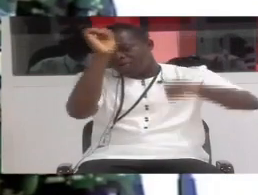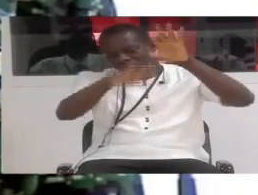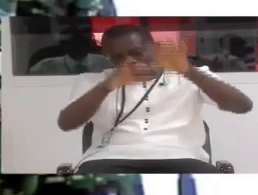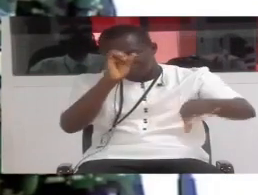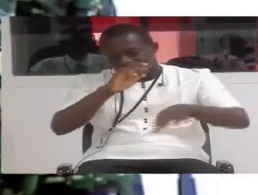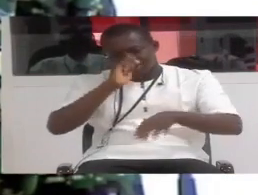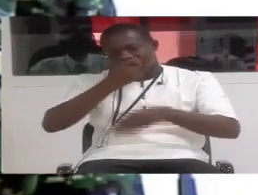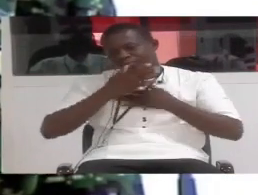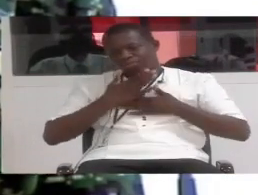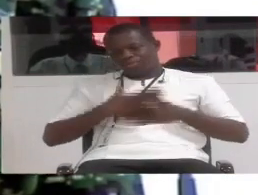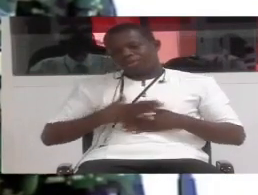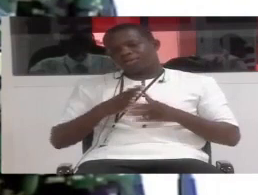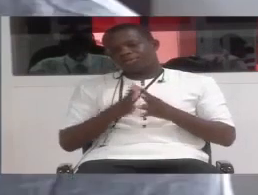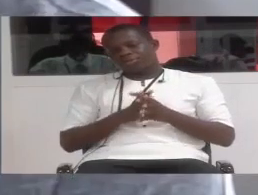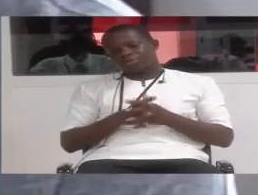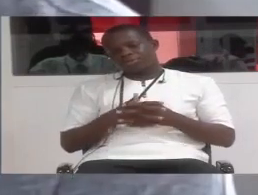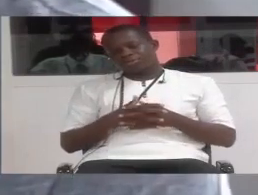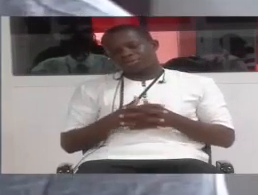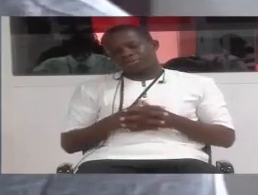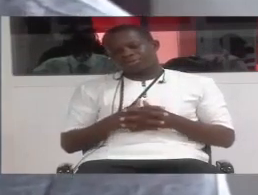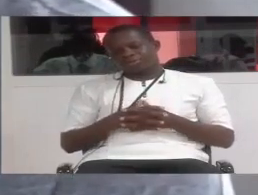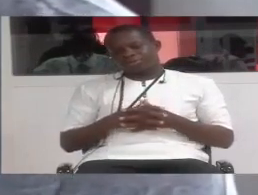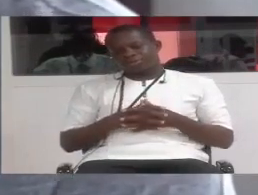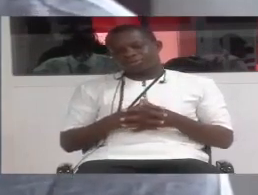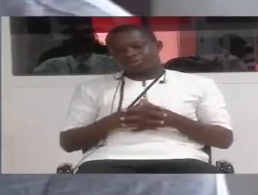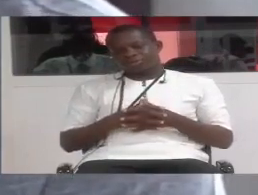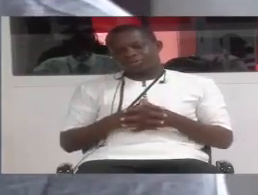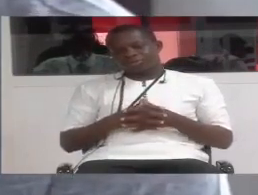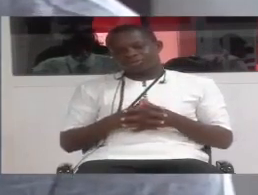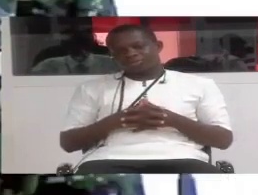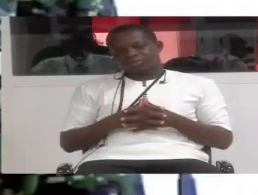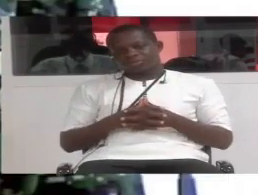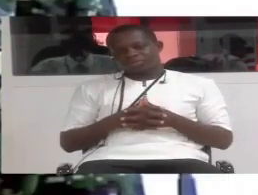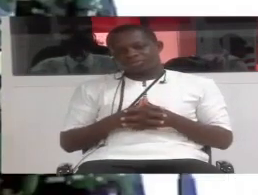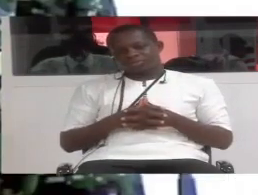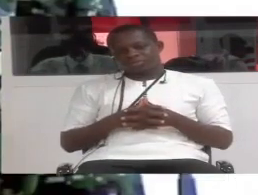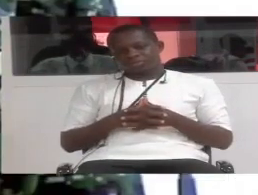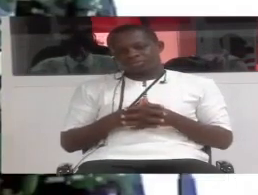njel ben yon pour yenn sen patrol team bobu pour ngeen